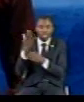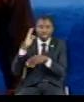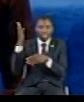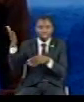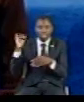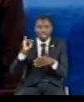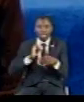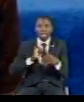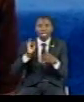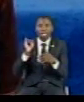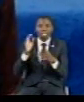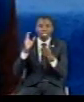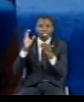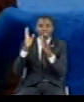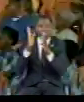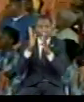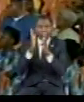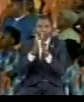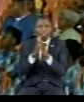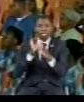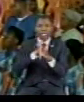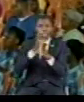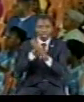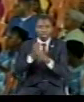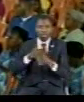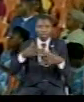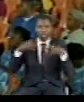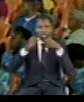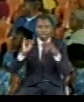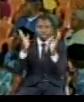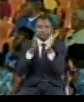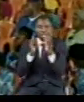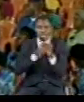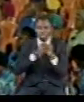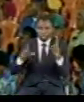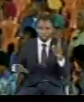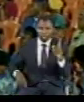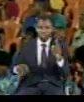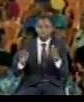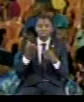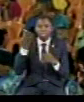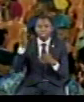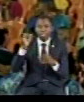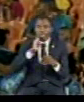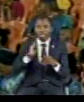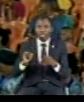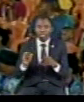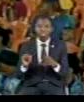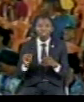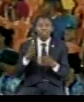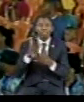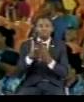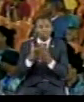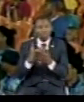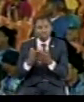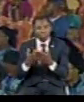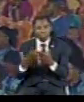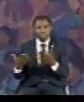received my healing. Praise the Lord. There is something powerful about that last amen.